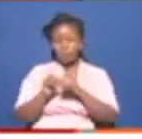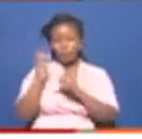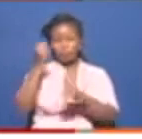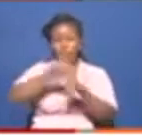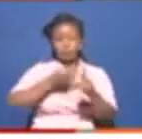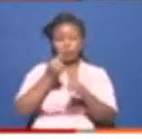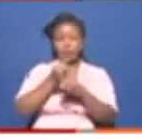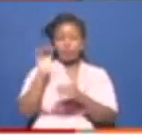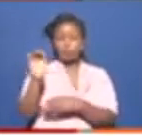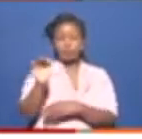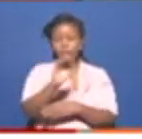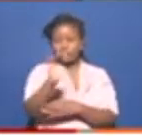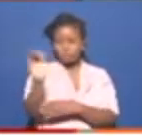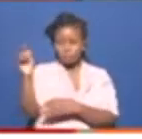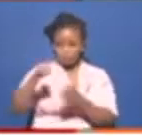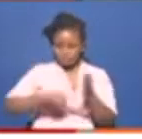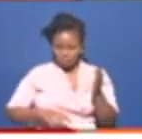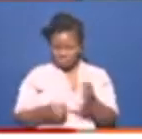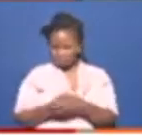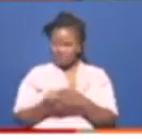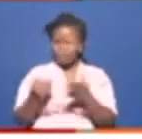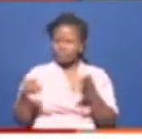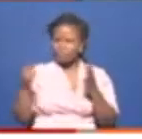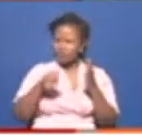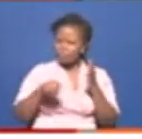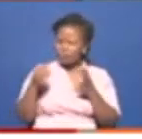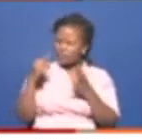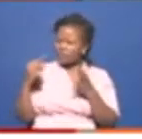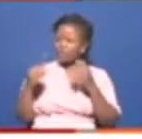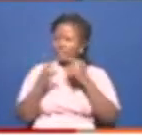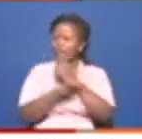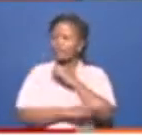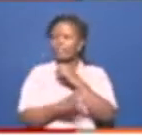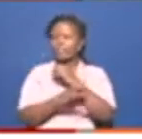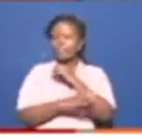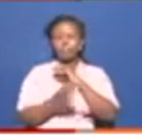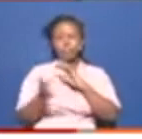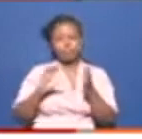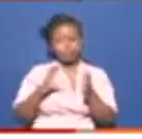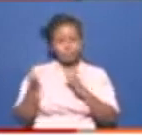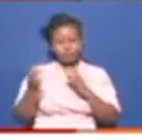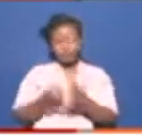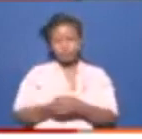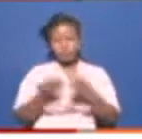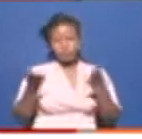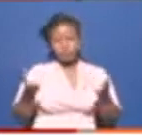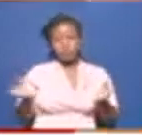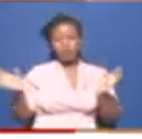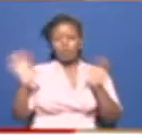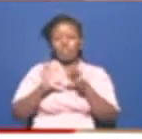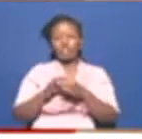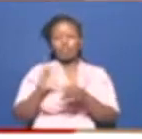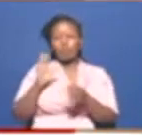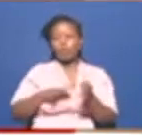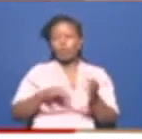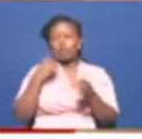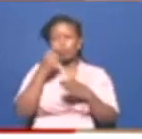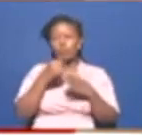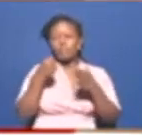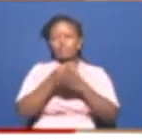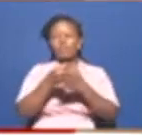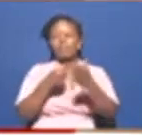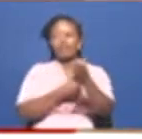it. But where are we as a country? I'm now joined by Sharon Korir, who is the founder of